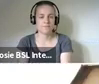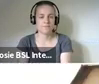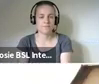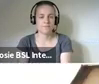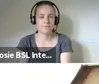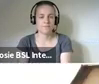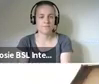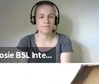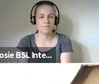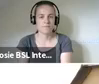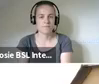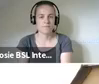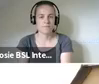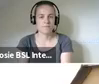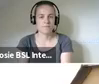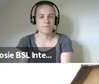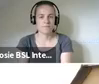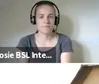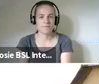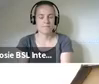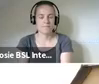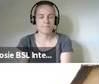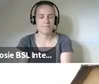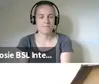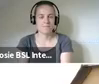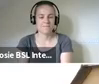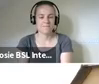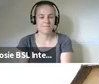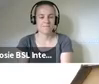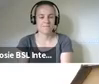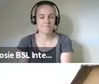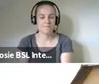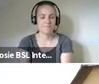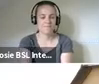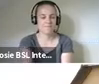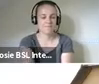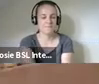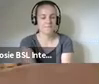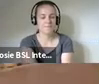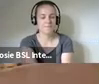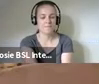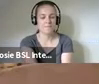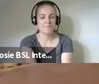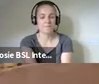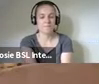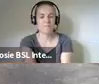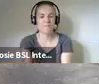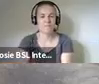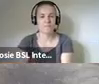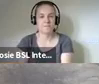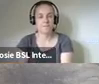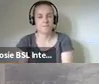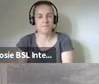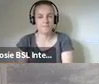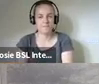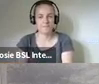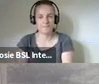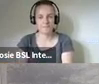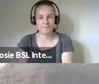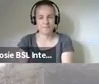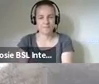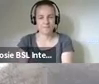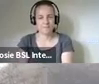it is a smooth process for them, their families, and the teachers. The second film